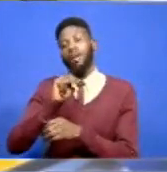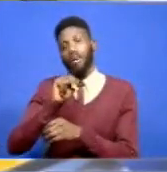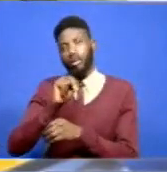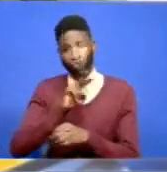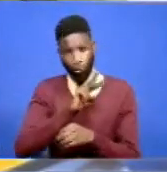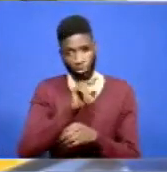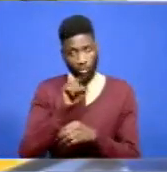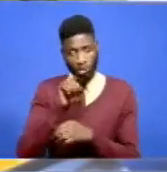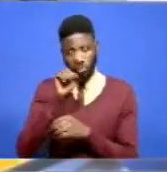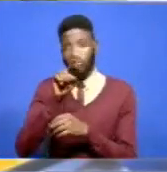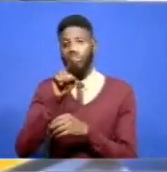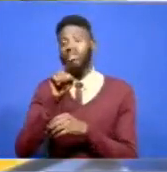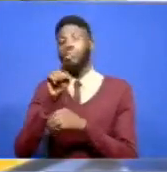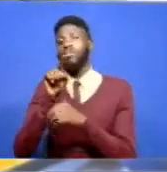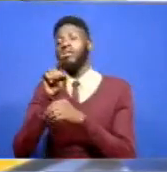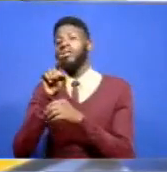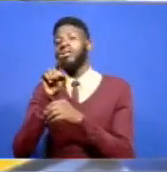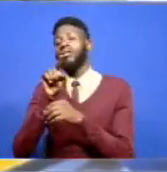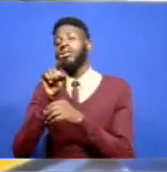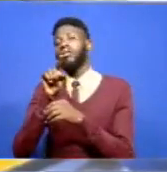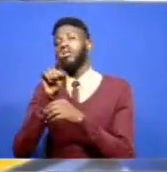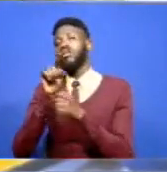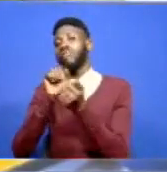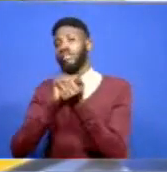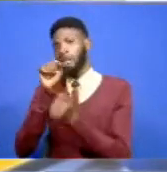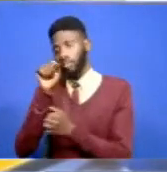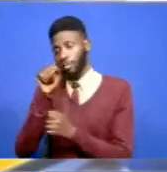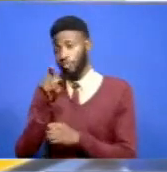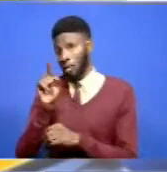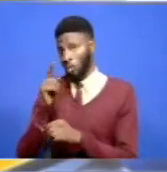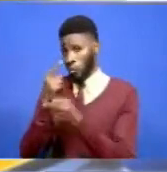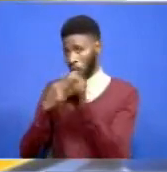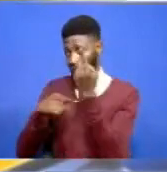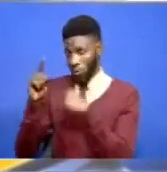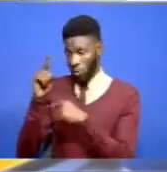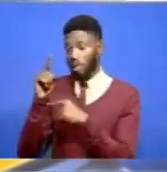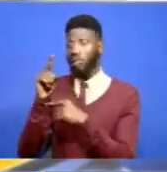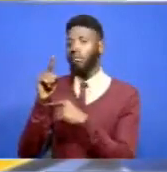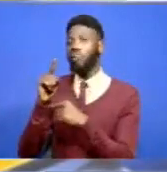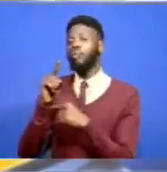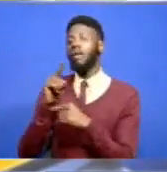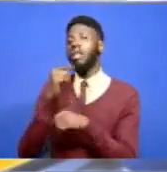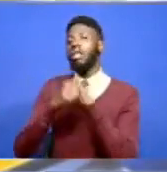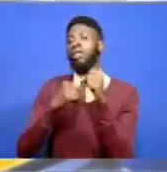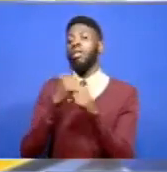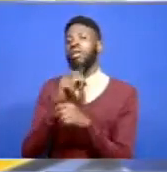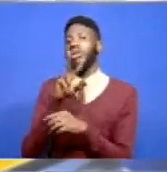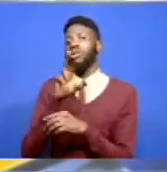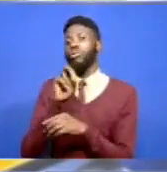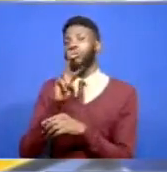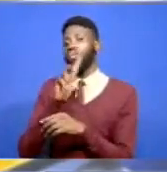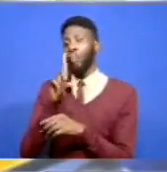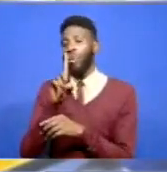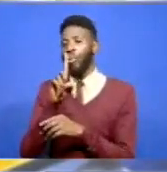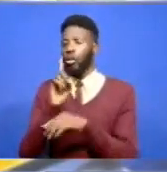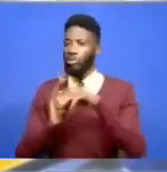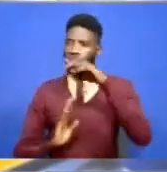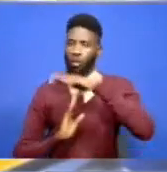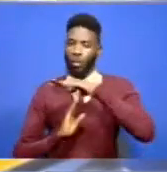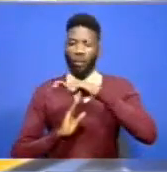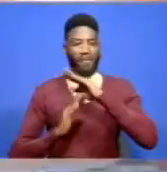2 hours, 2 minutes and 57 seconds. Ekiru's winning time is a world lead for 2021 and the joint fifth fastest time in a